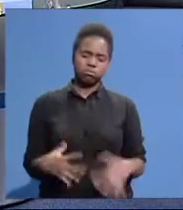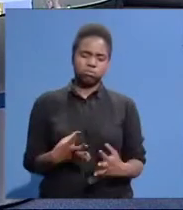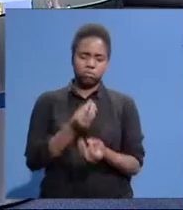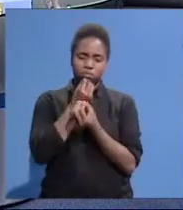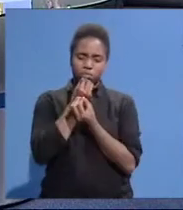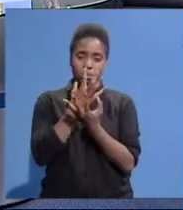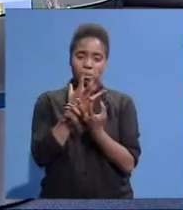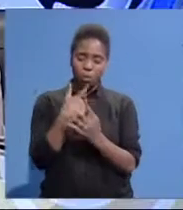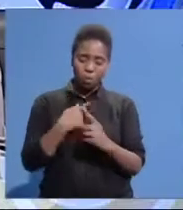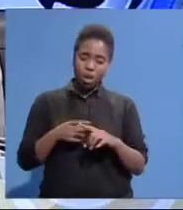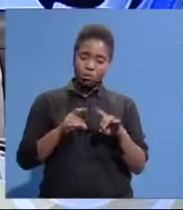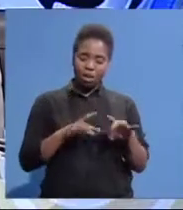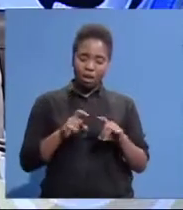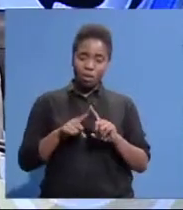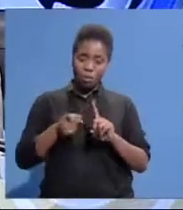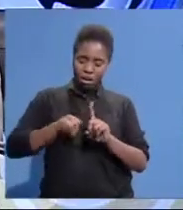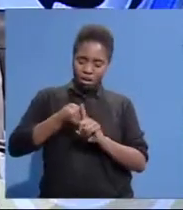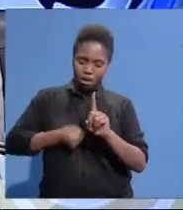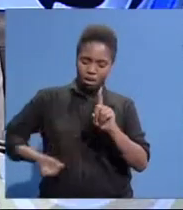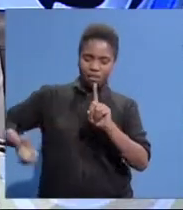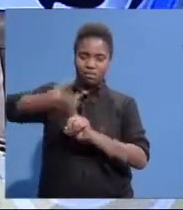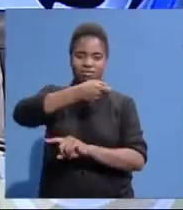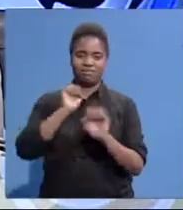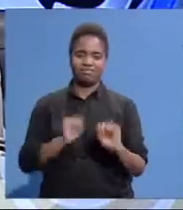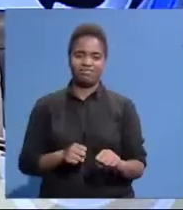struggles, and we have been triumphant in many struggles.